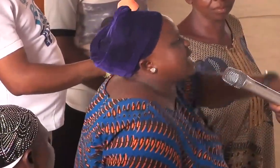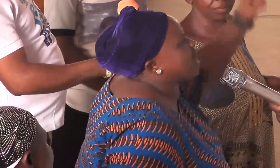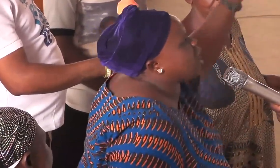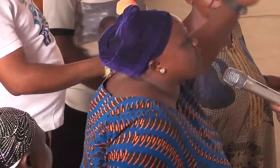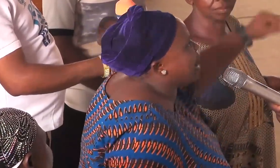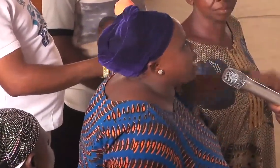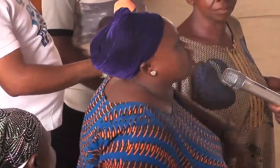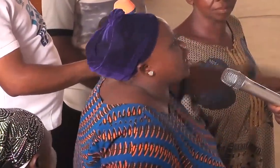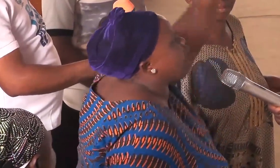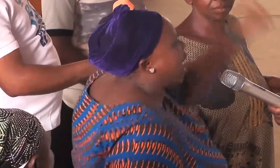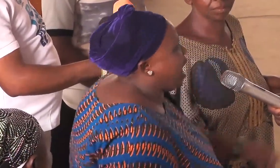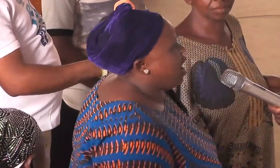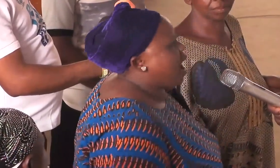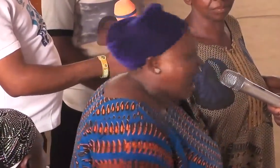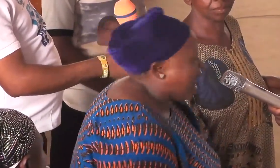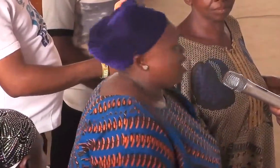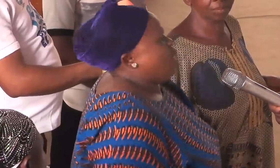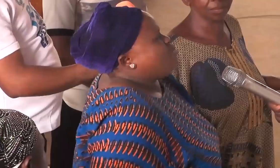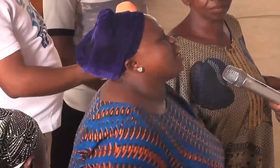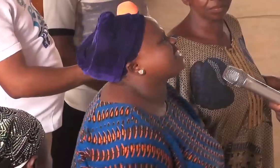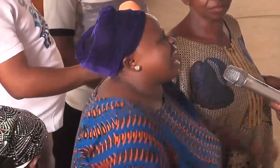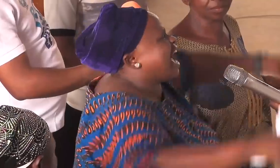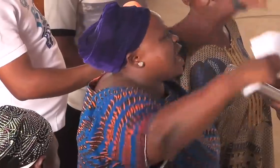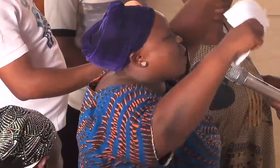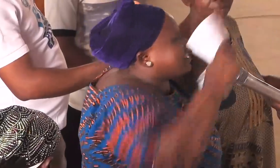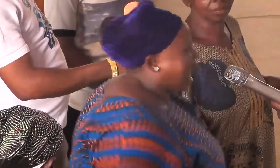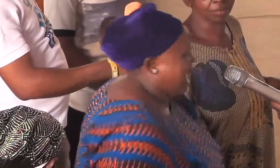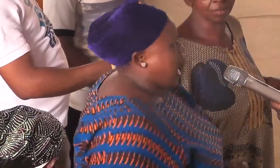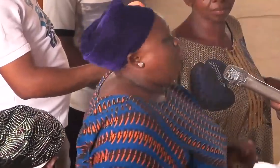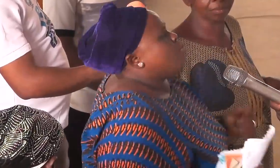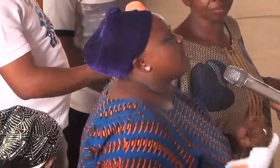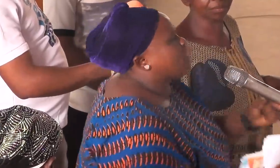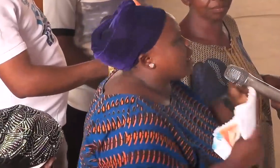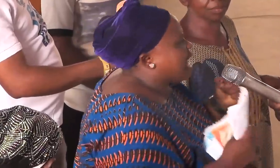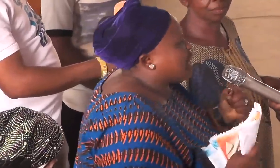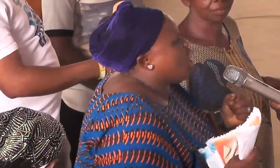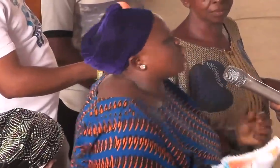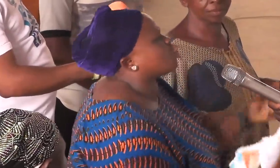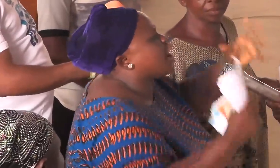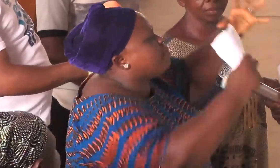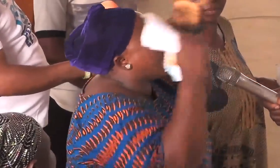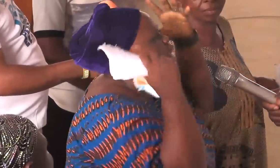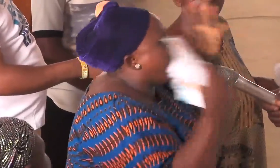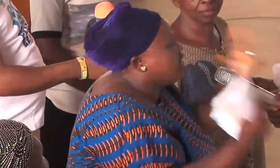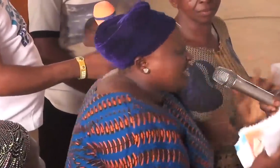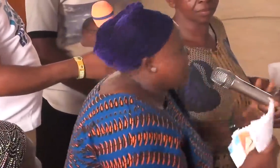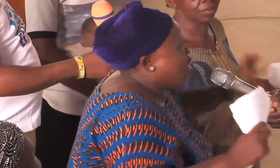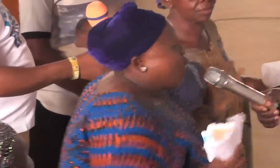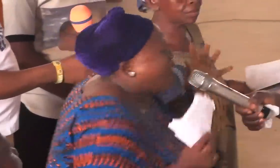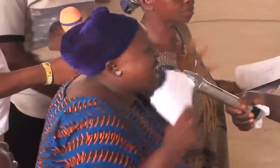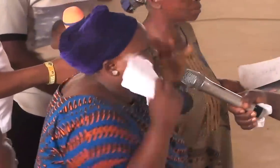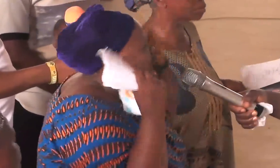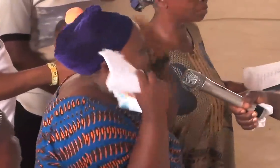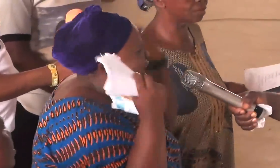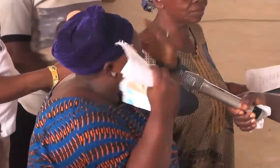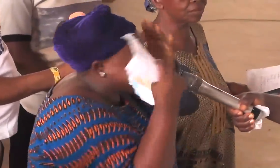igba te wa so wi pe so le wa ha mo ni se lara le wa sa mo ni tori pe kini o ti tori pa le woli ko